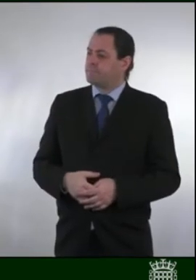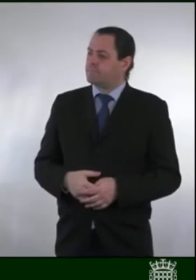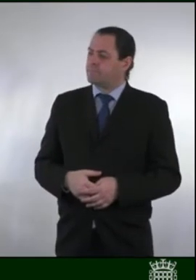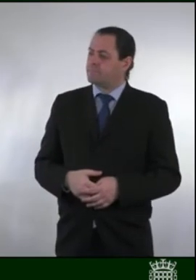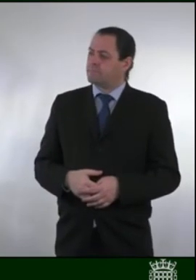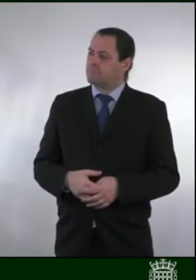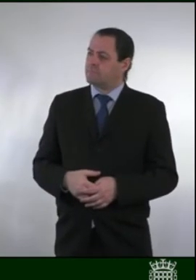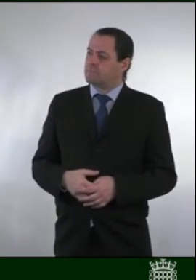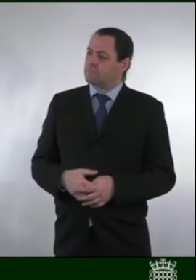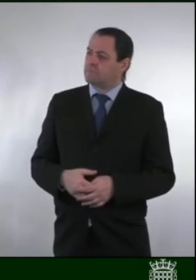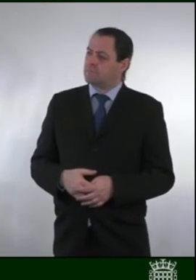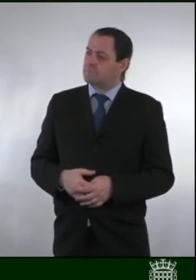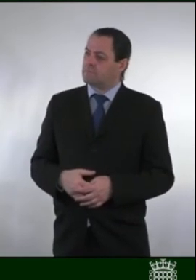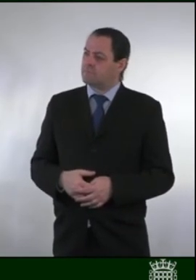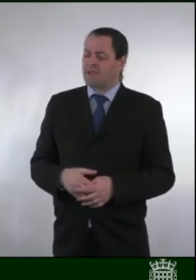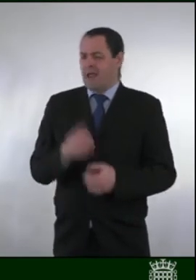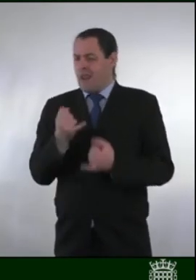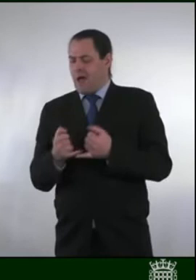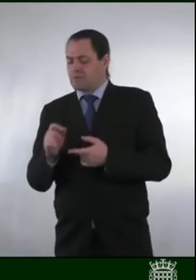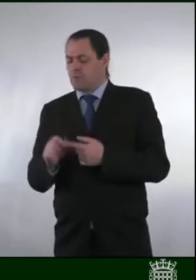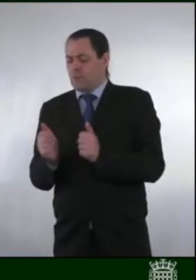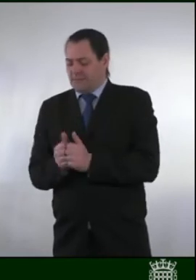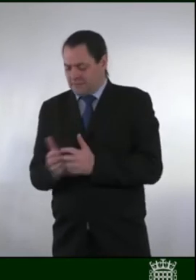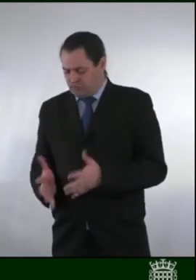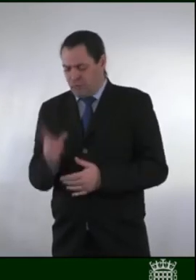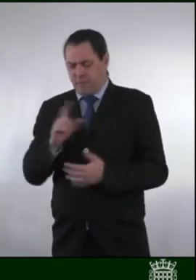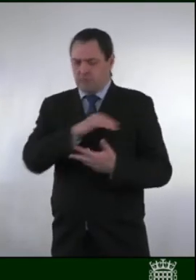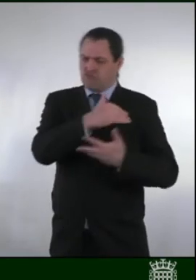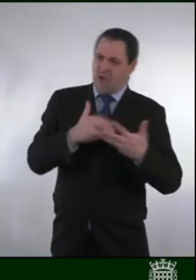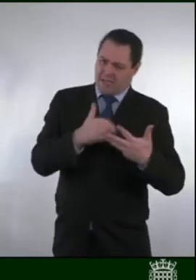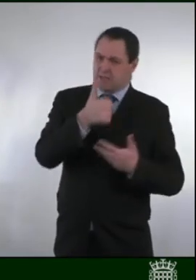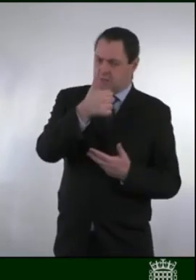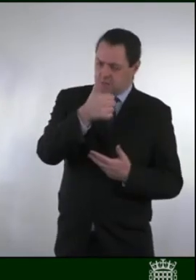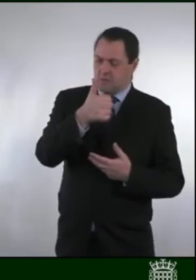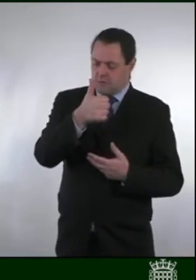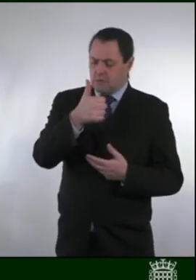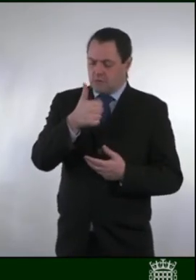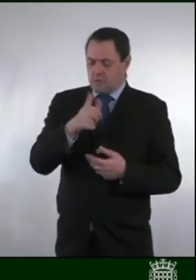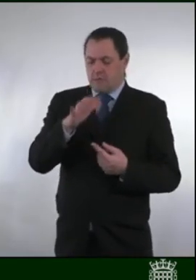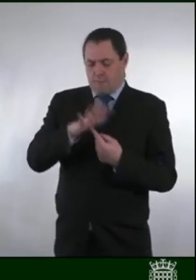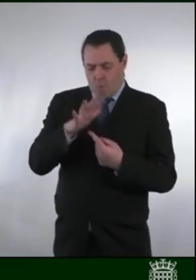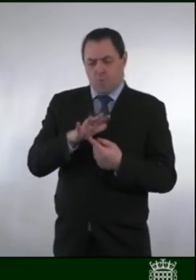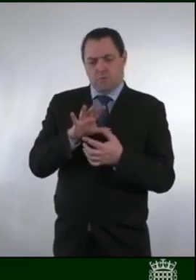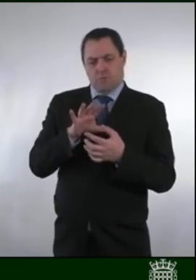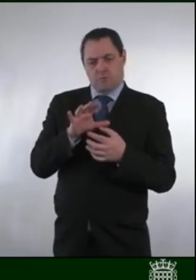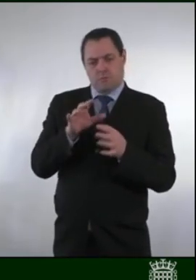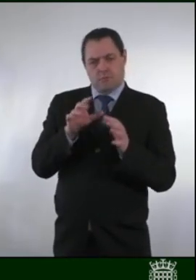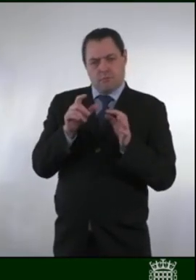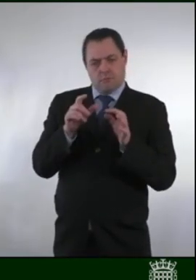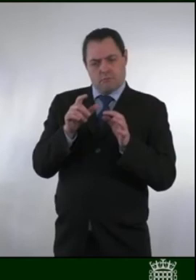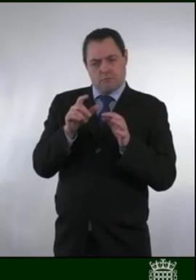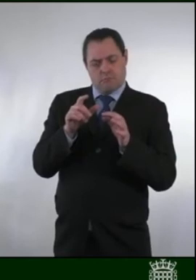she makes, I don't agree with her last point, but she makes a very important point about the need to reach hard-to-reach groups